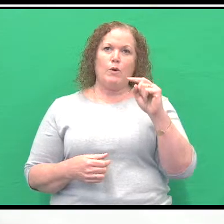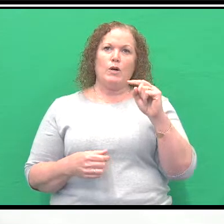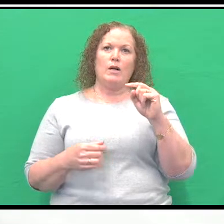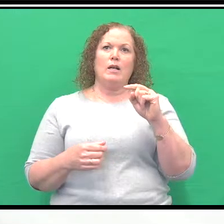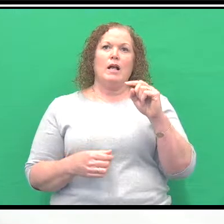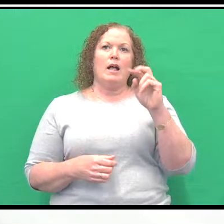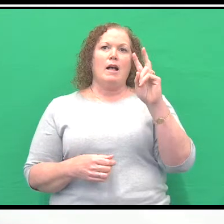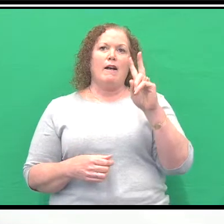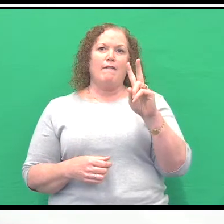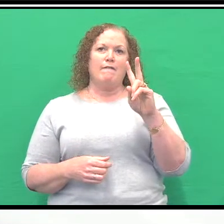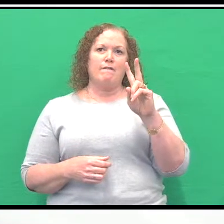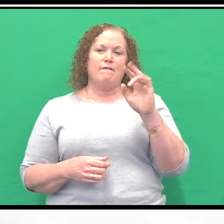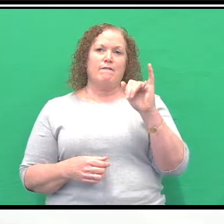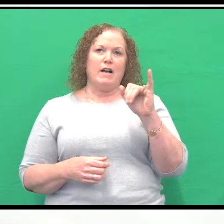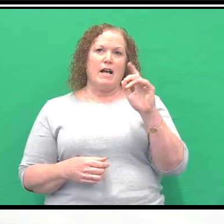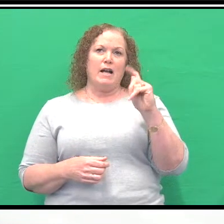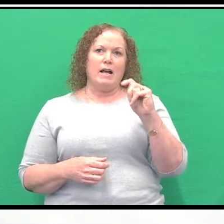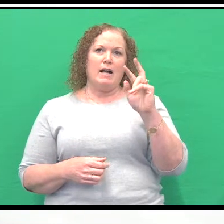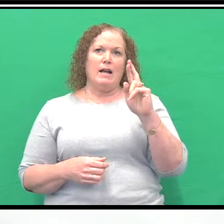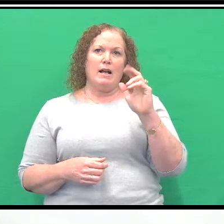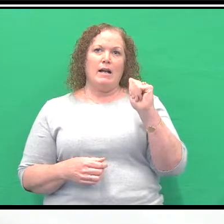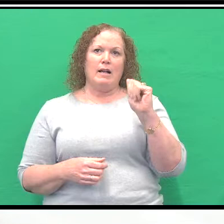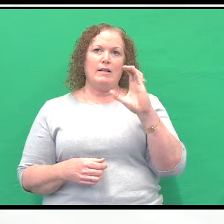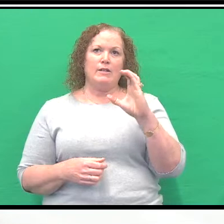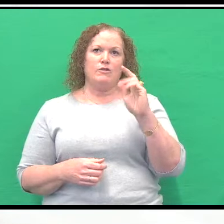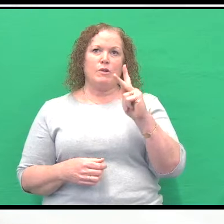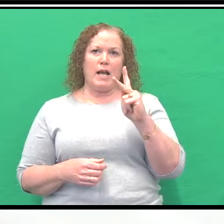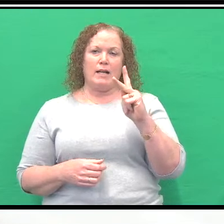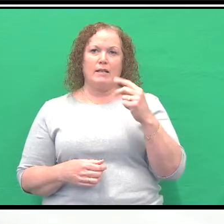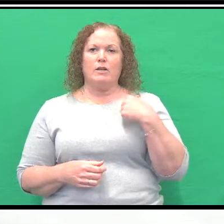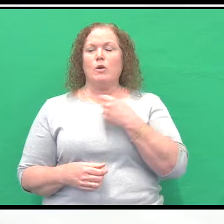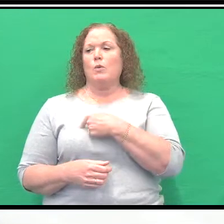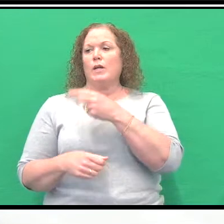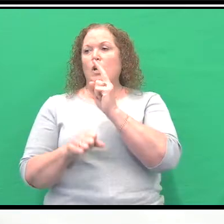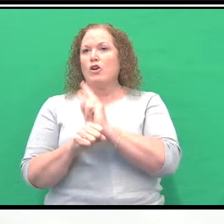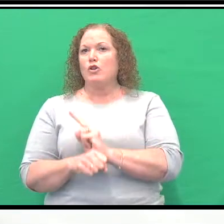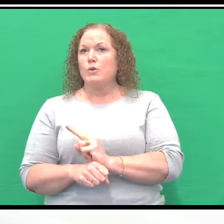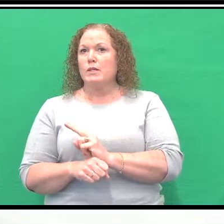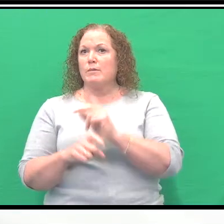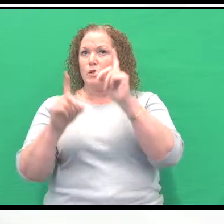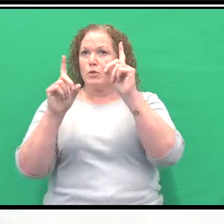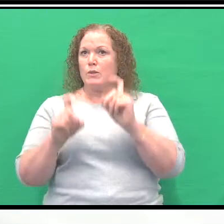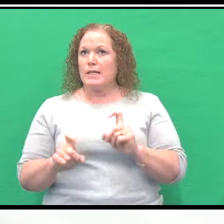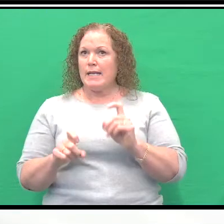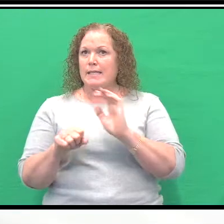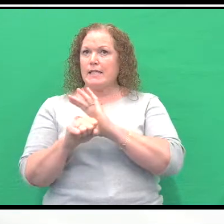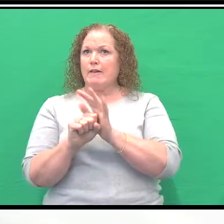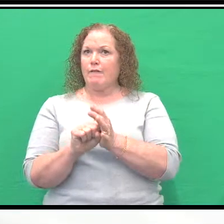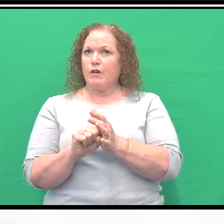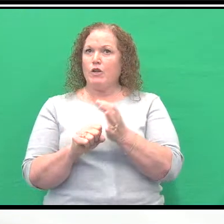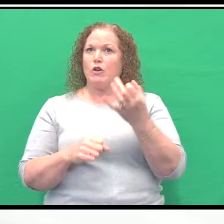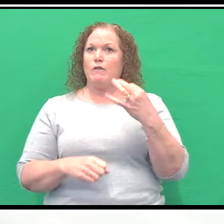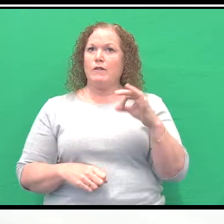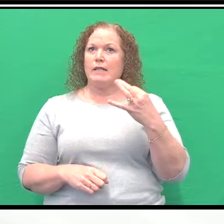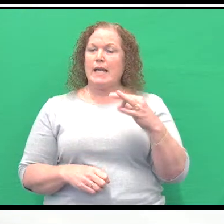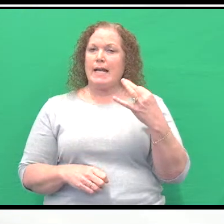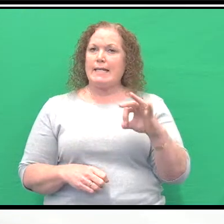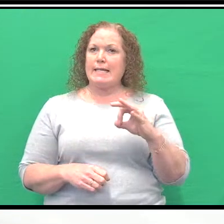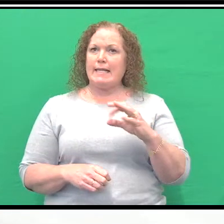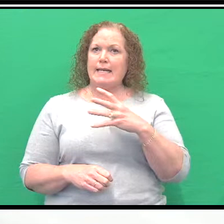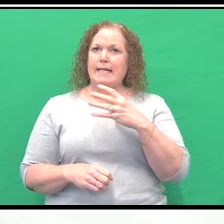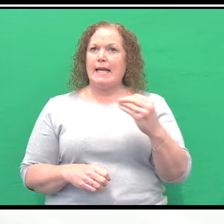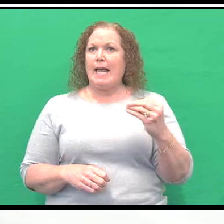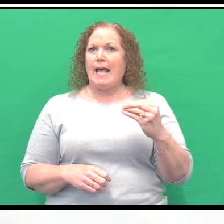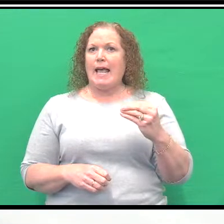do testing for COVID-19. And we also work with them to do contact tracing, as